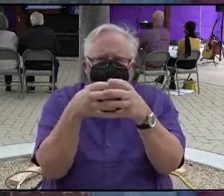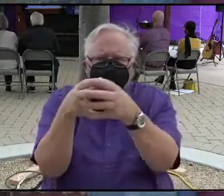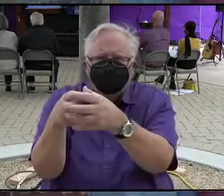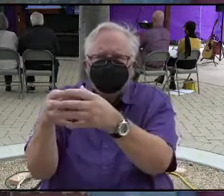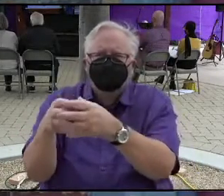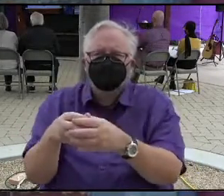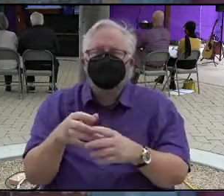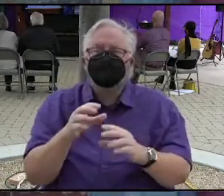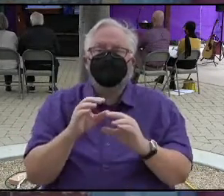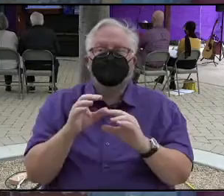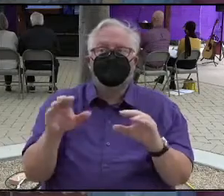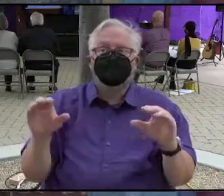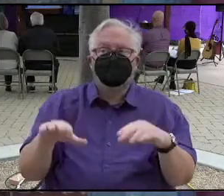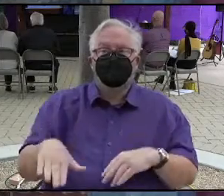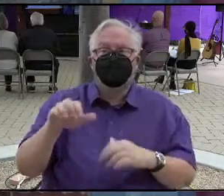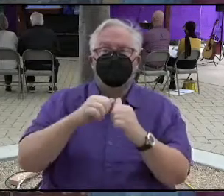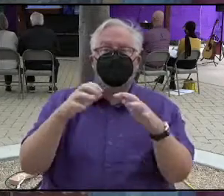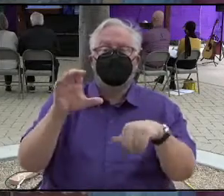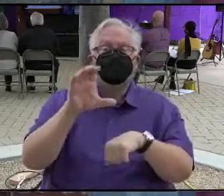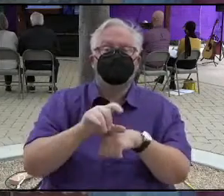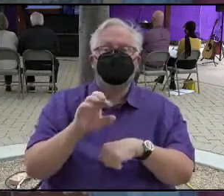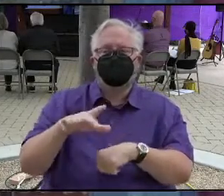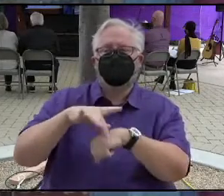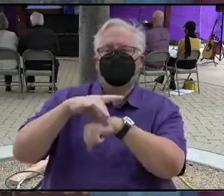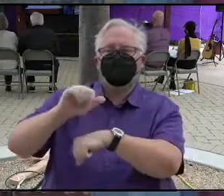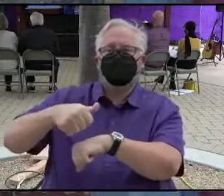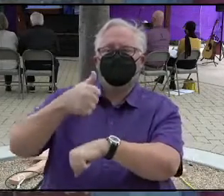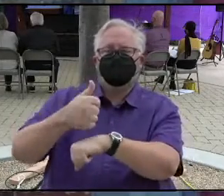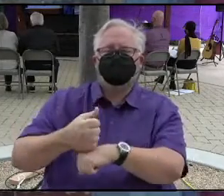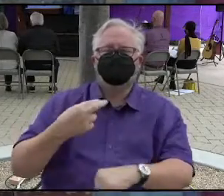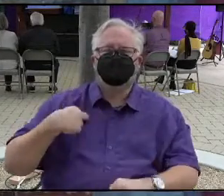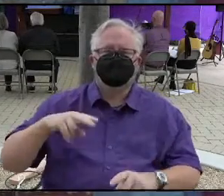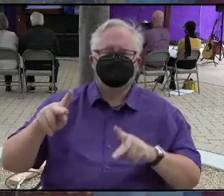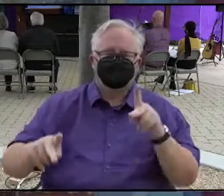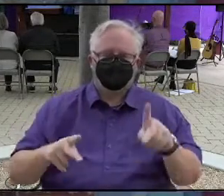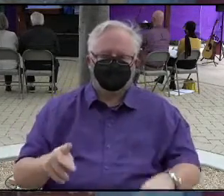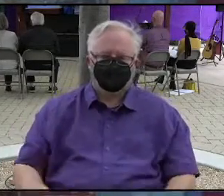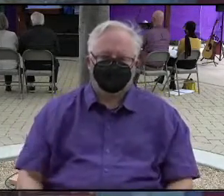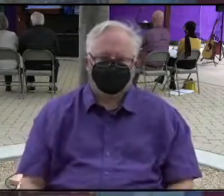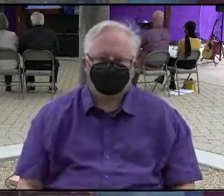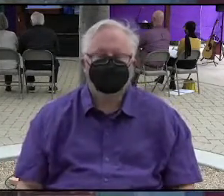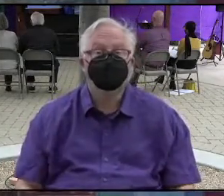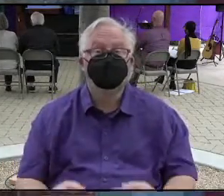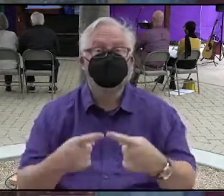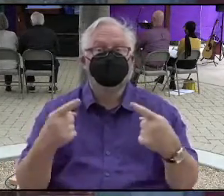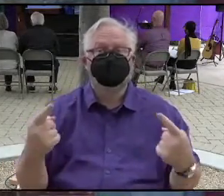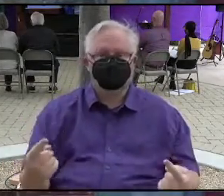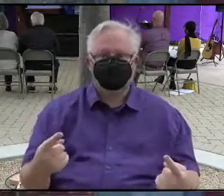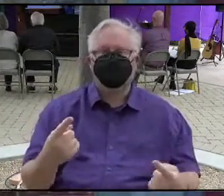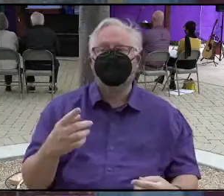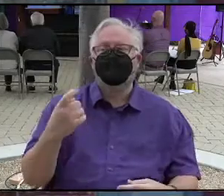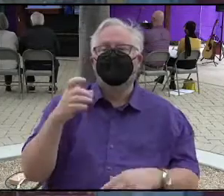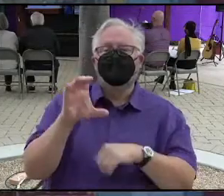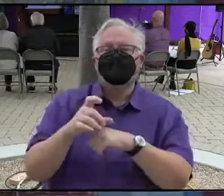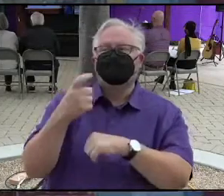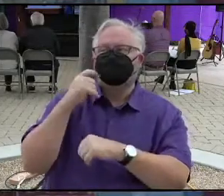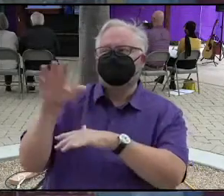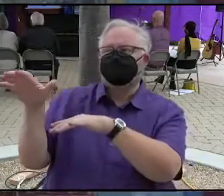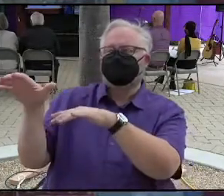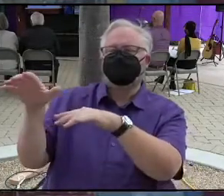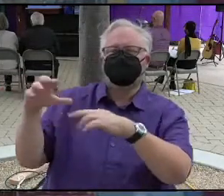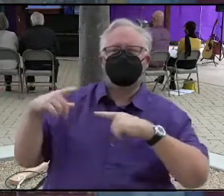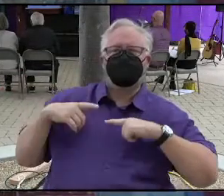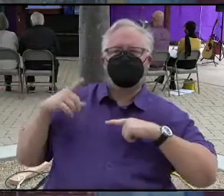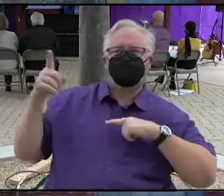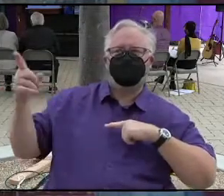were unchurched or who were earth-based religious folks. By contrast, in the church I just retired from in